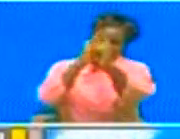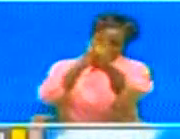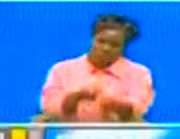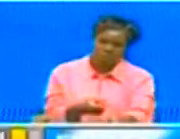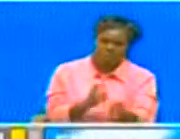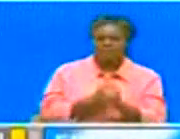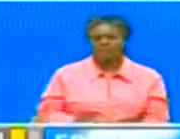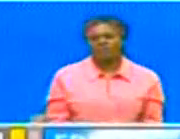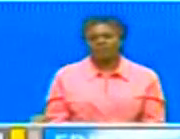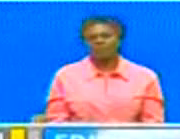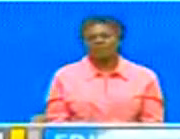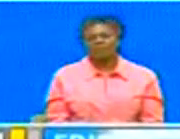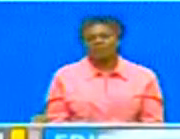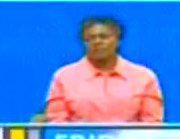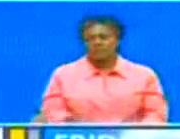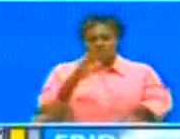So